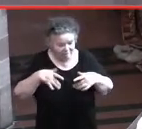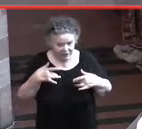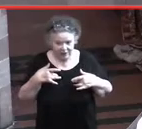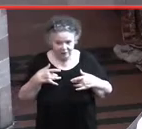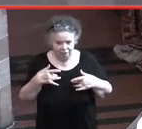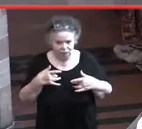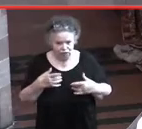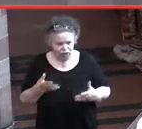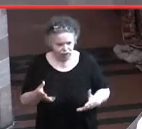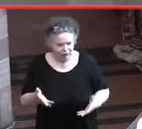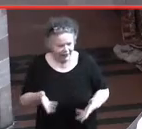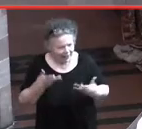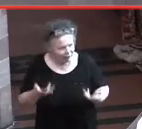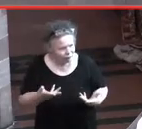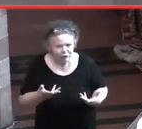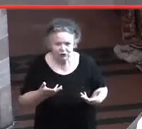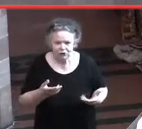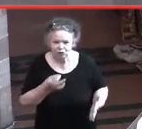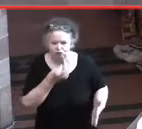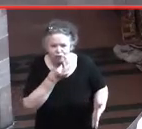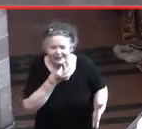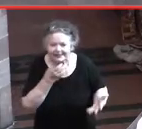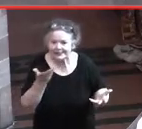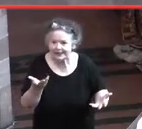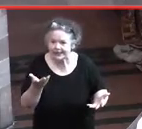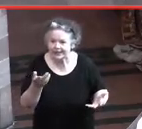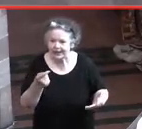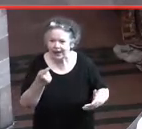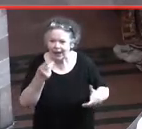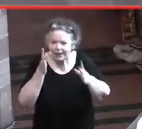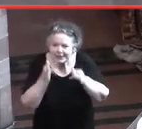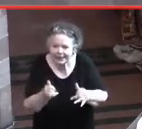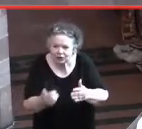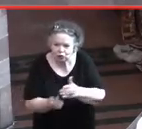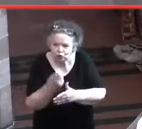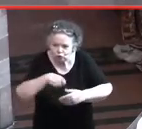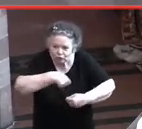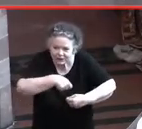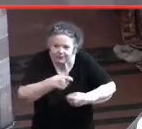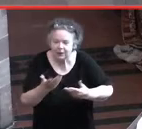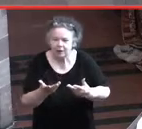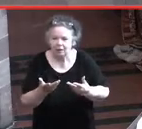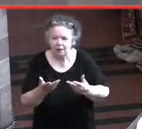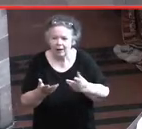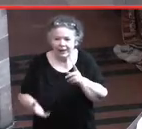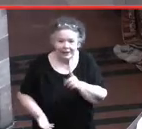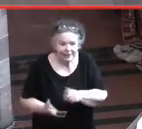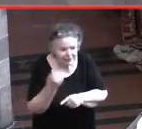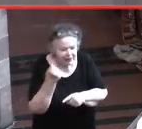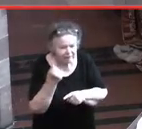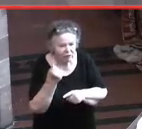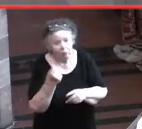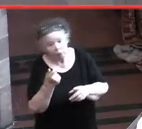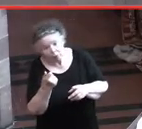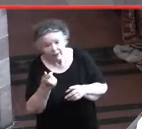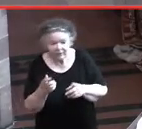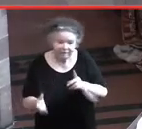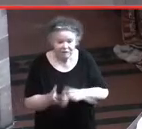take risks, try out new recipes, discover or rediscover a long-lost